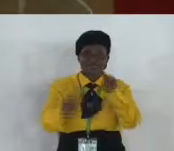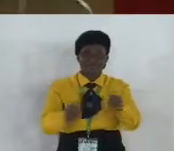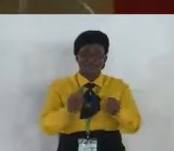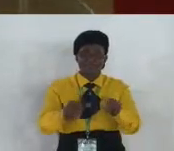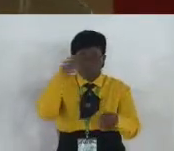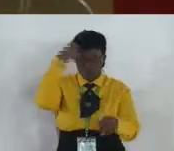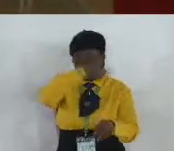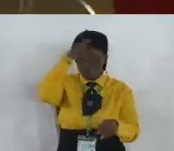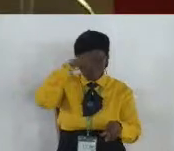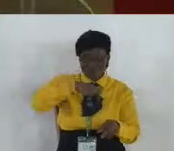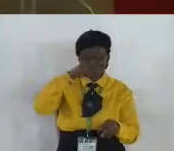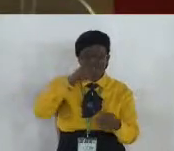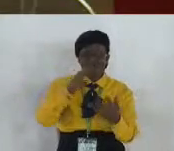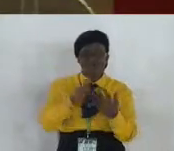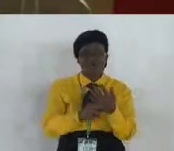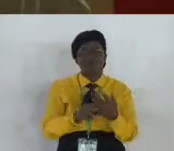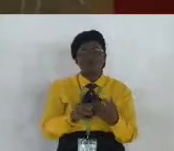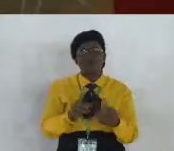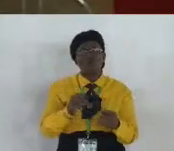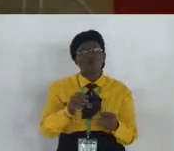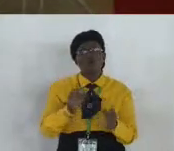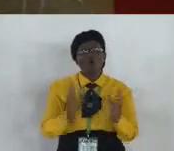governors.